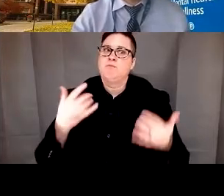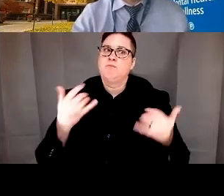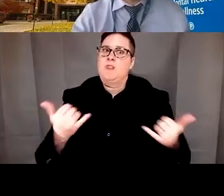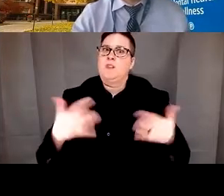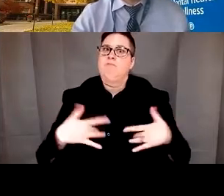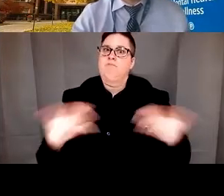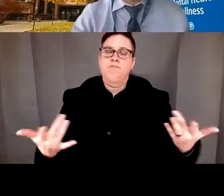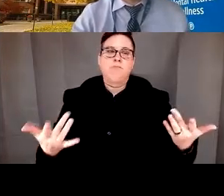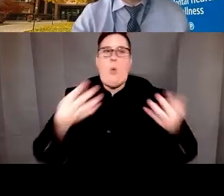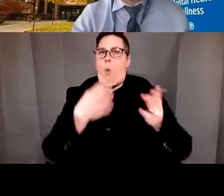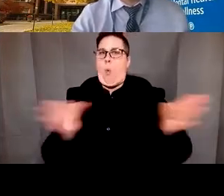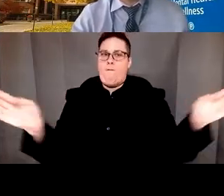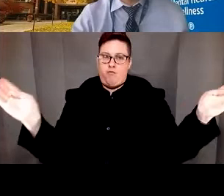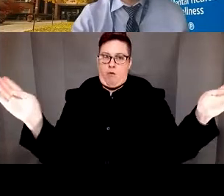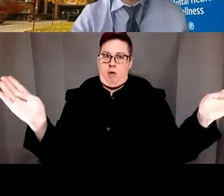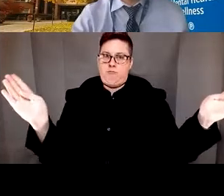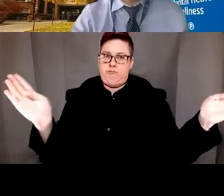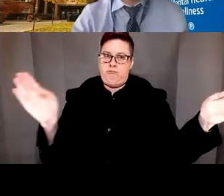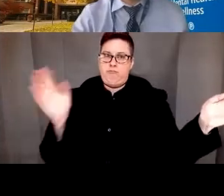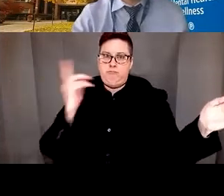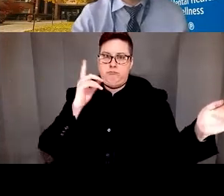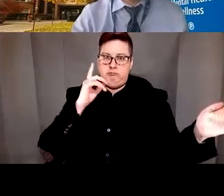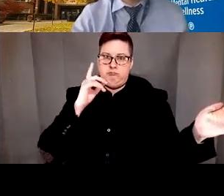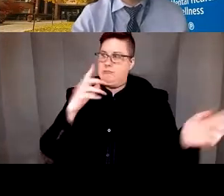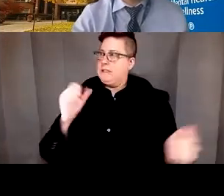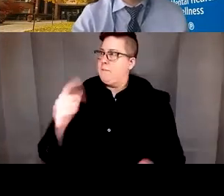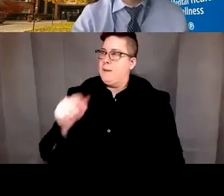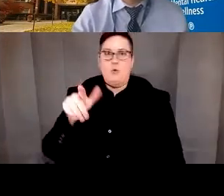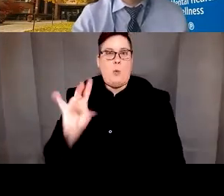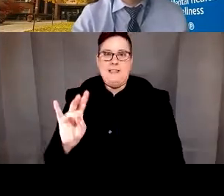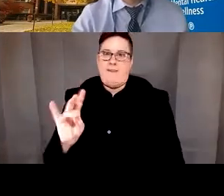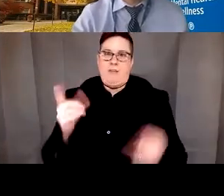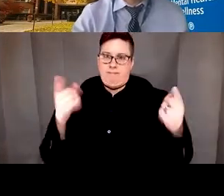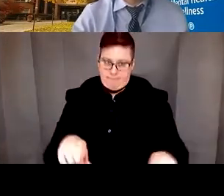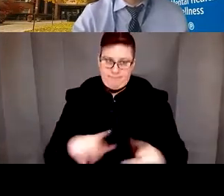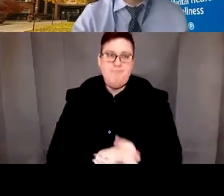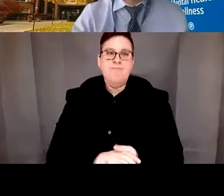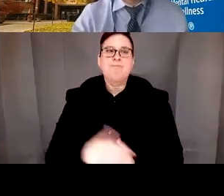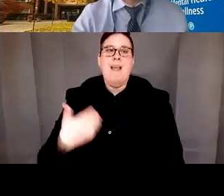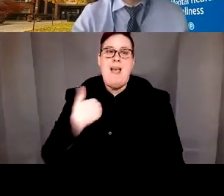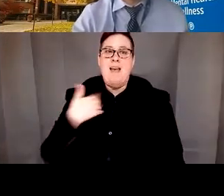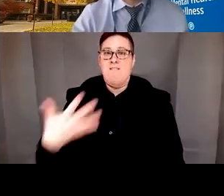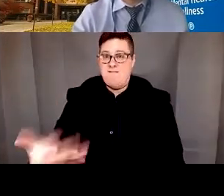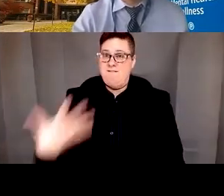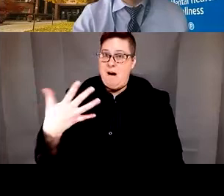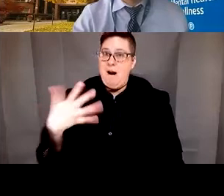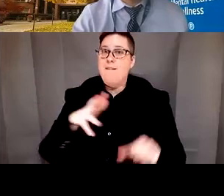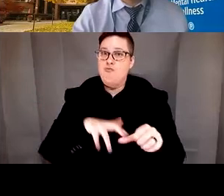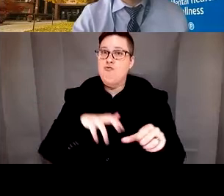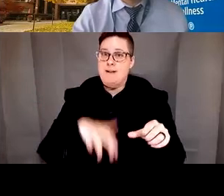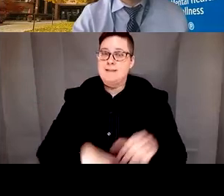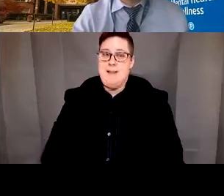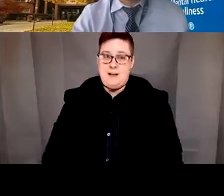Well, overall, as of September 27, 2021, we had 5 resignations